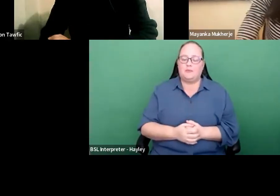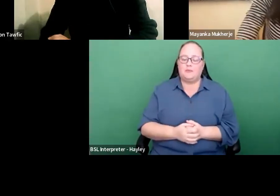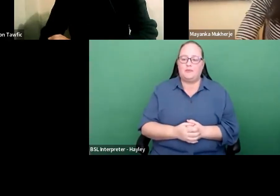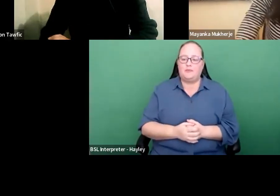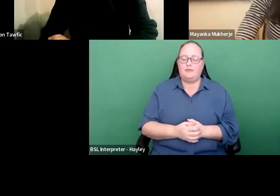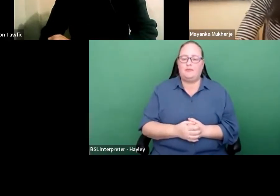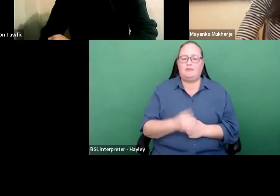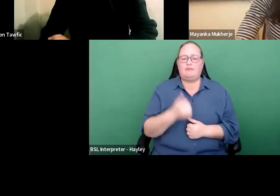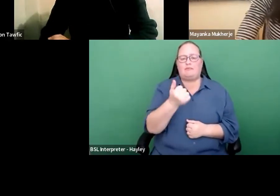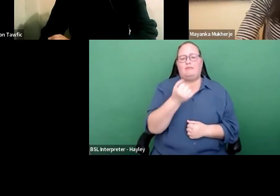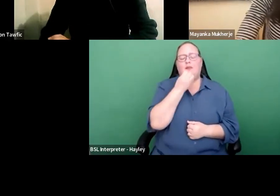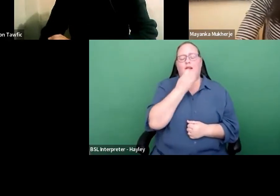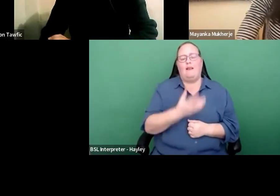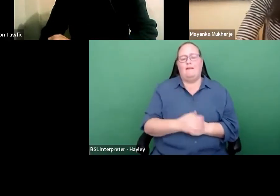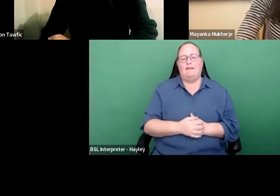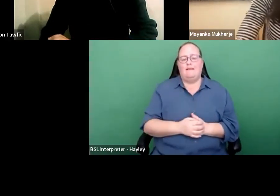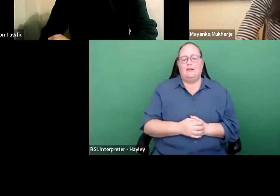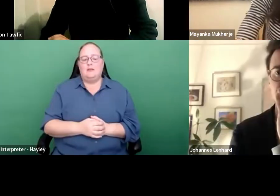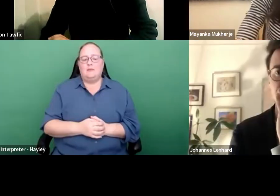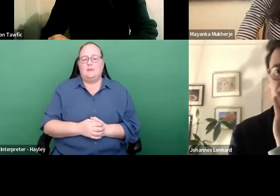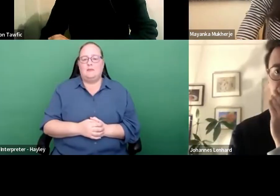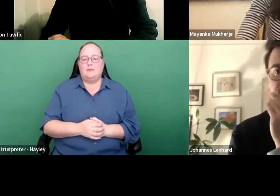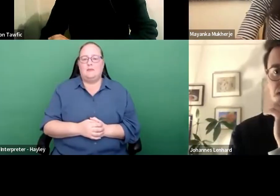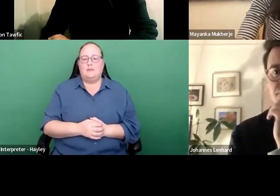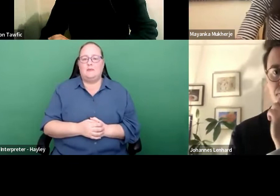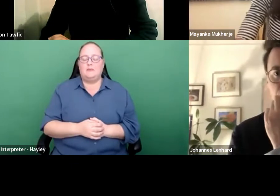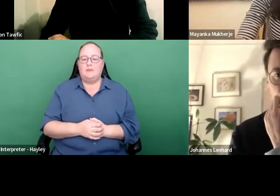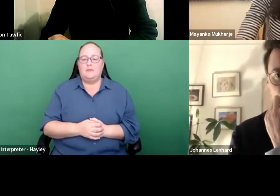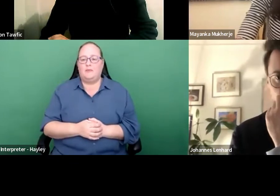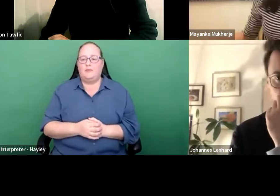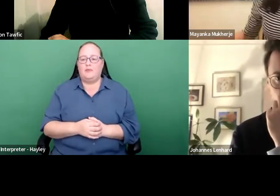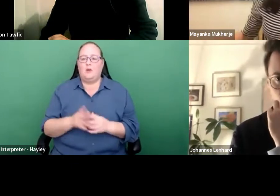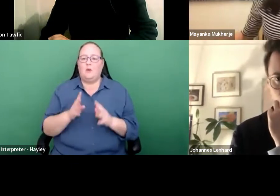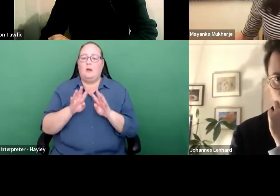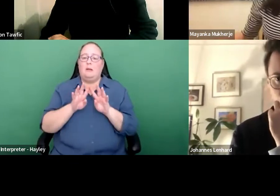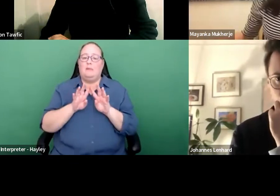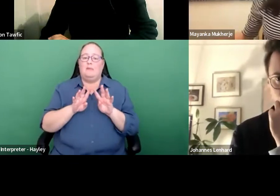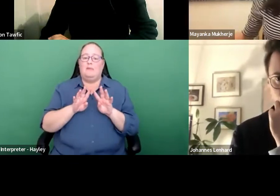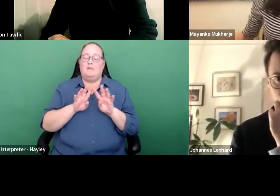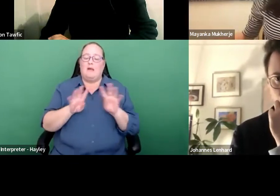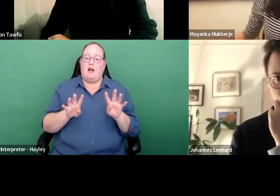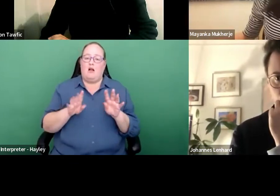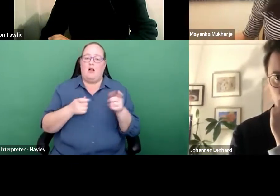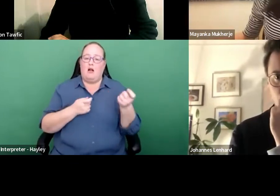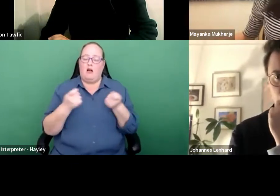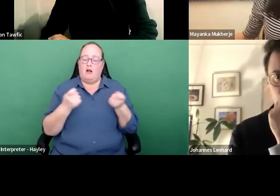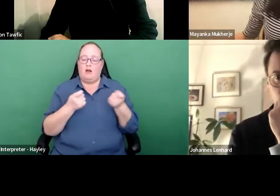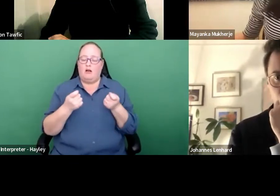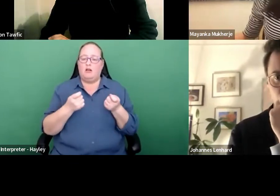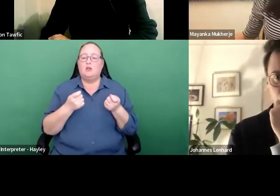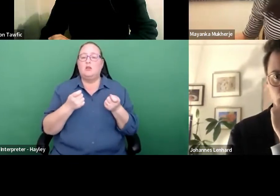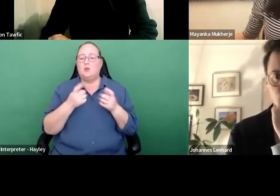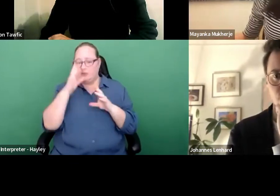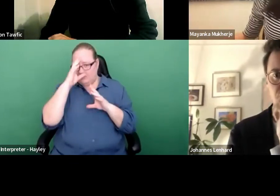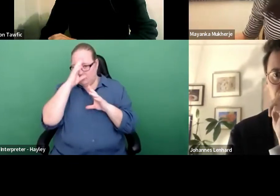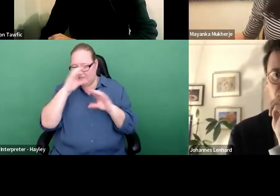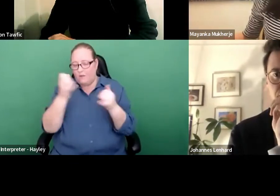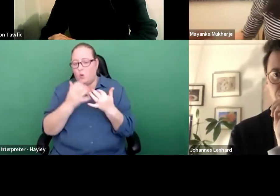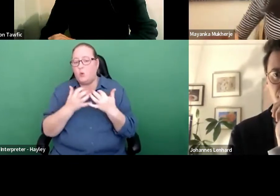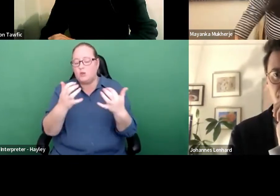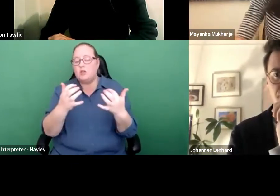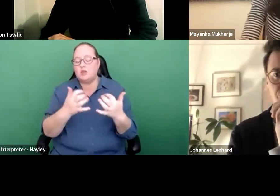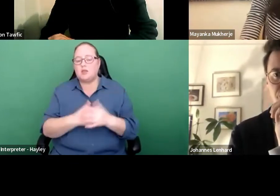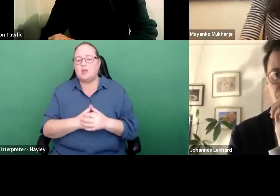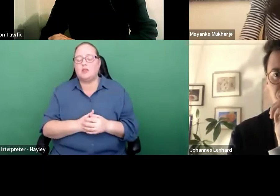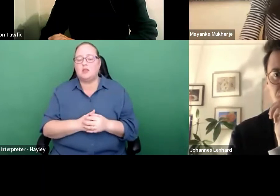Lovely, thank you so much. The way we organize this panel, just to bring our audience in, is that